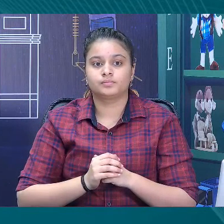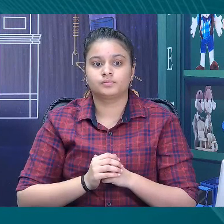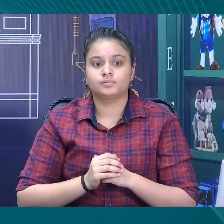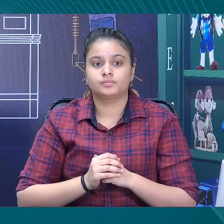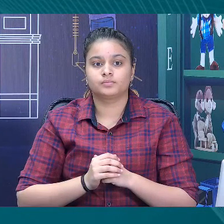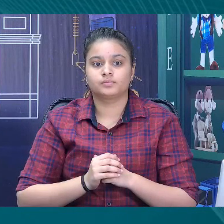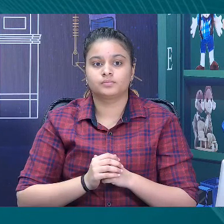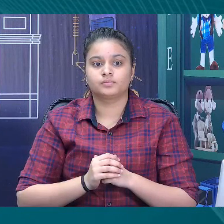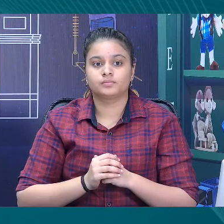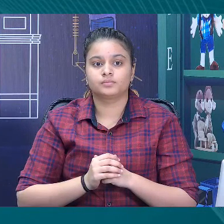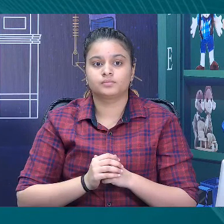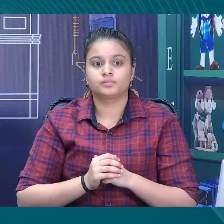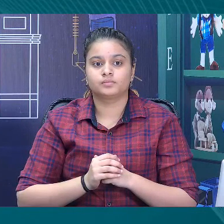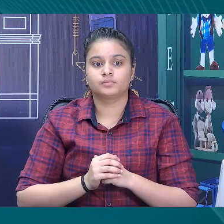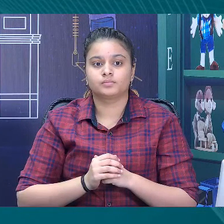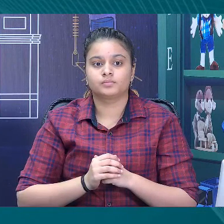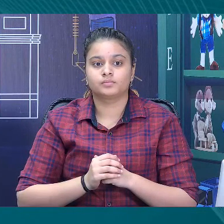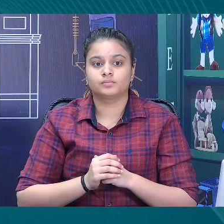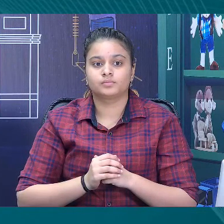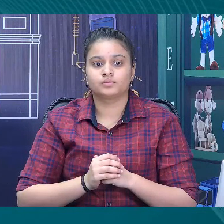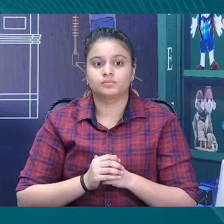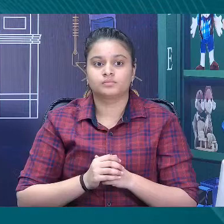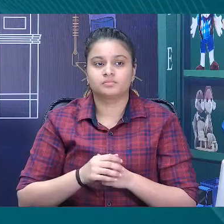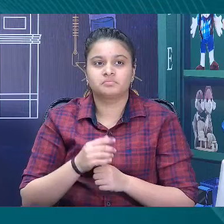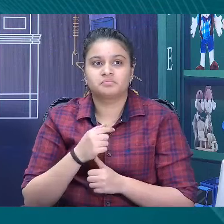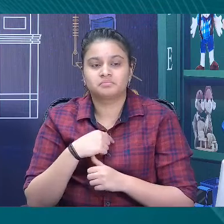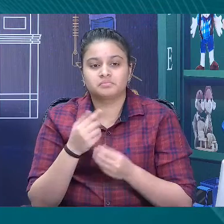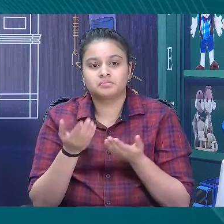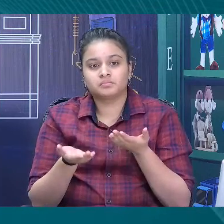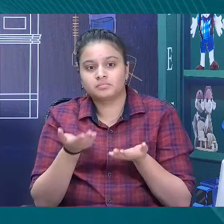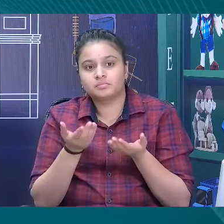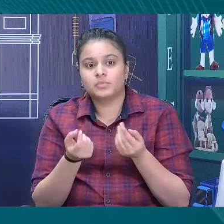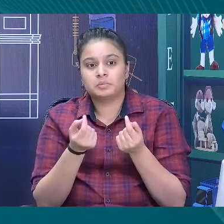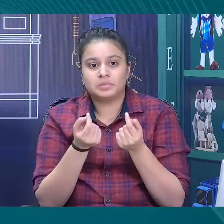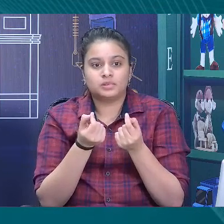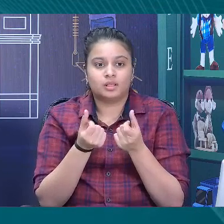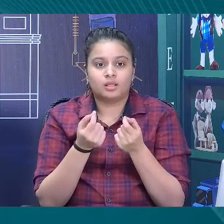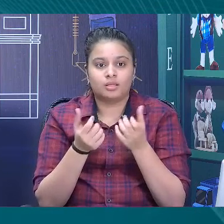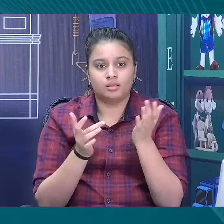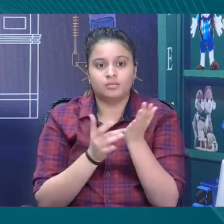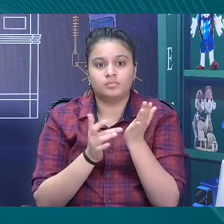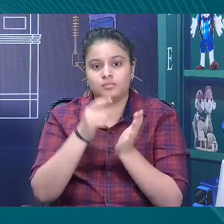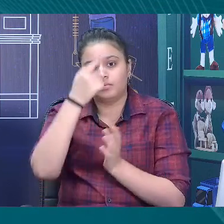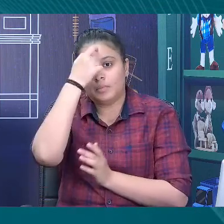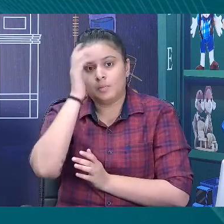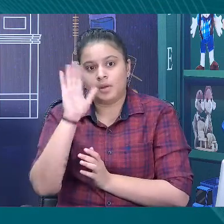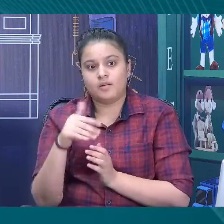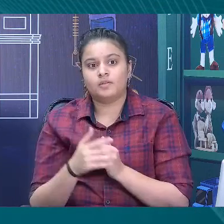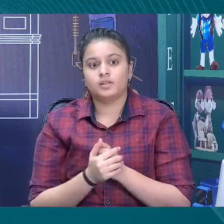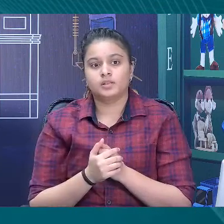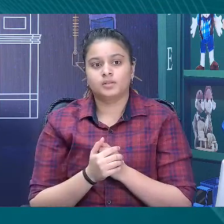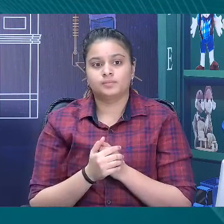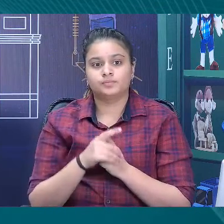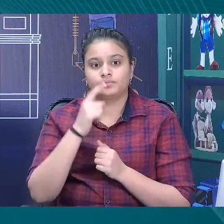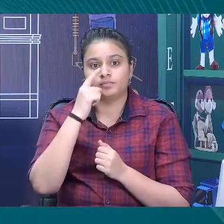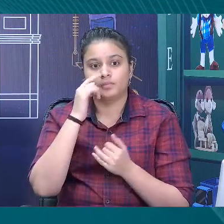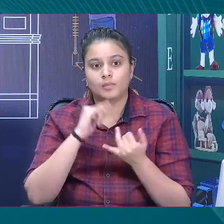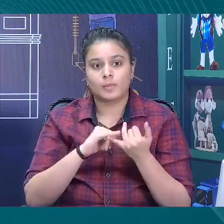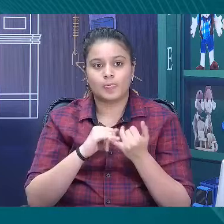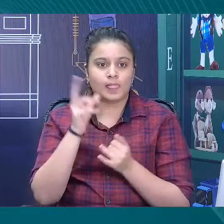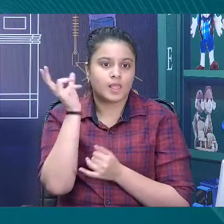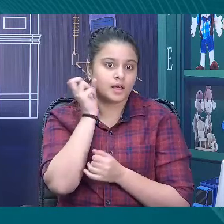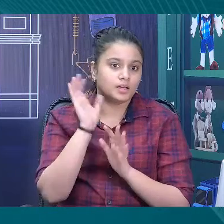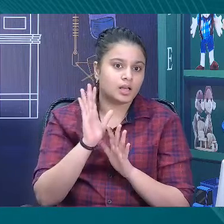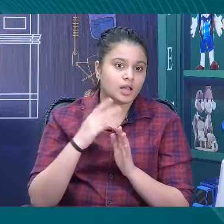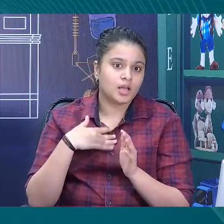So, I think there is a little bit of technical problem there. Soni ma'am, can you hear me? Would you